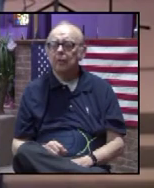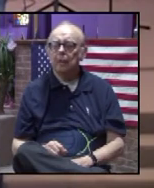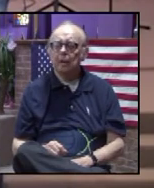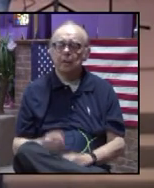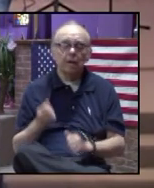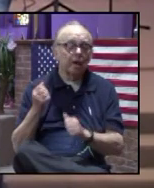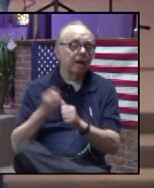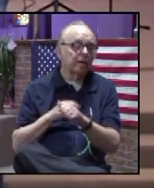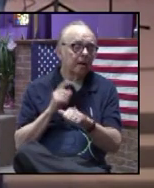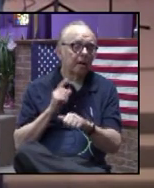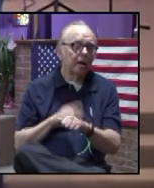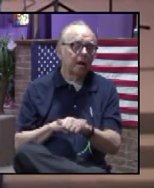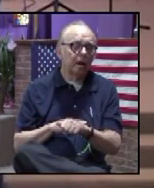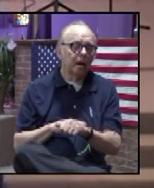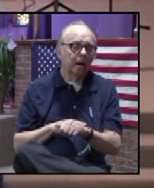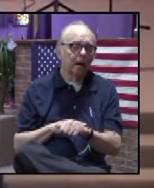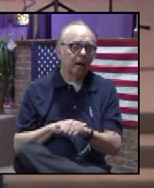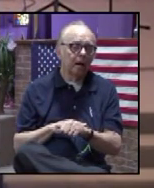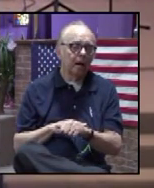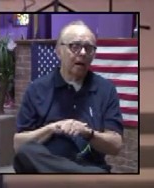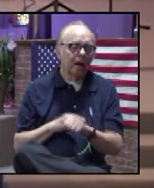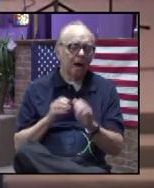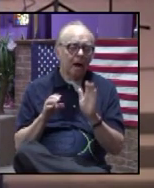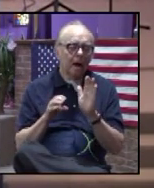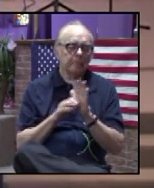Every time I picture the scars